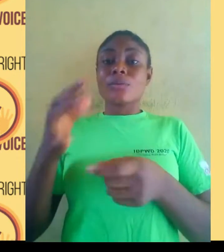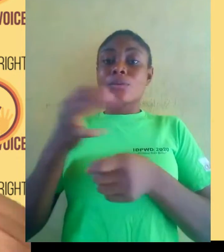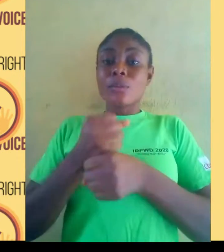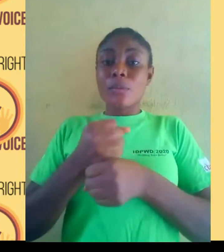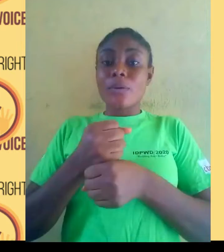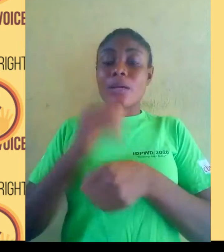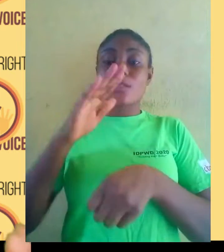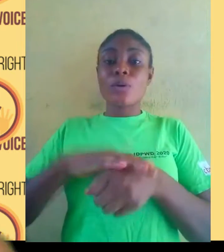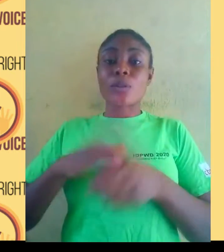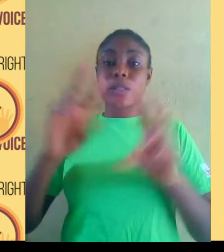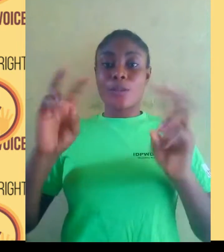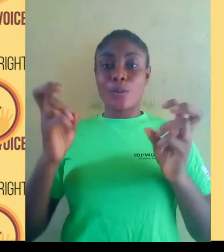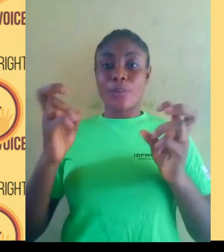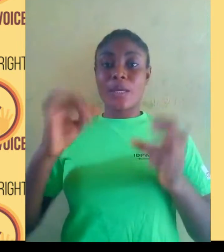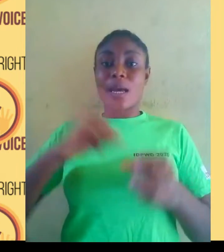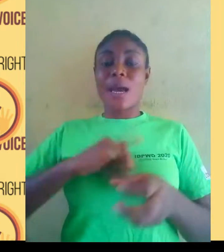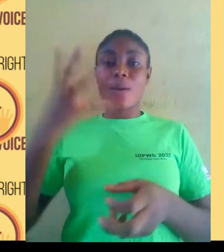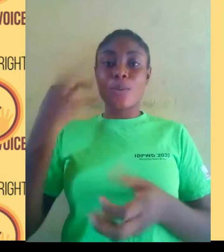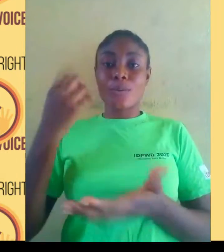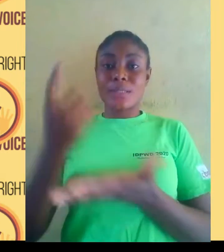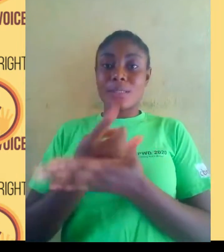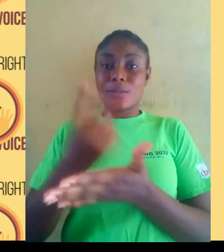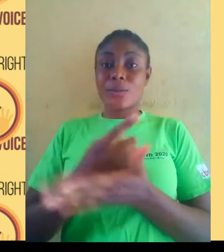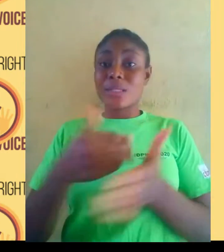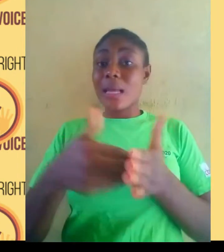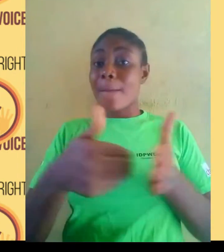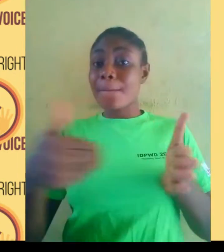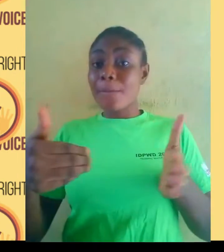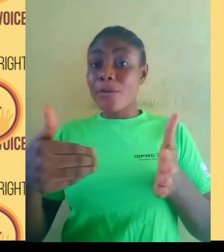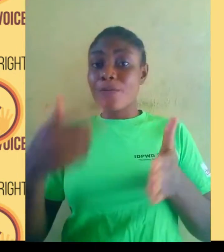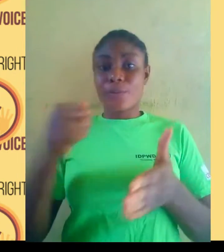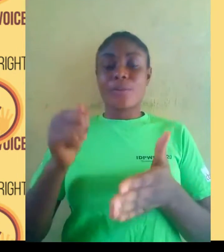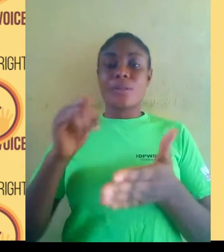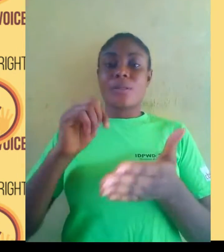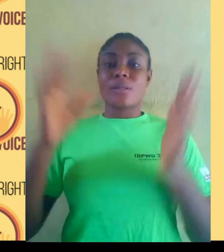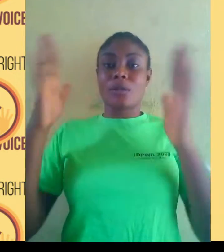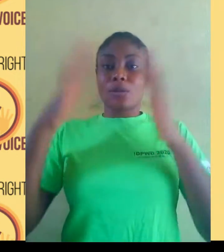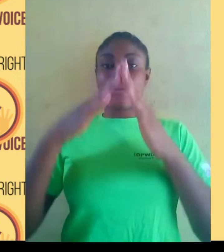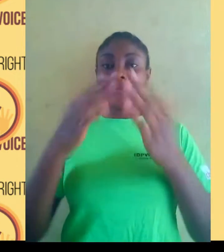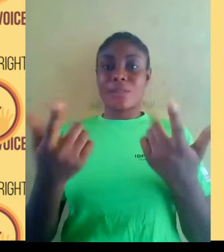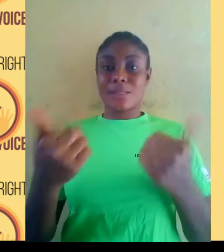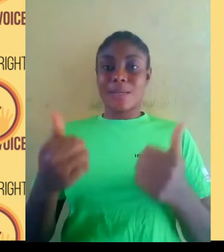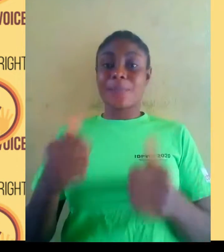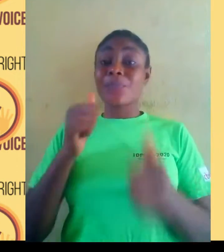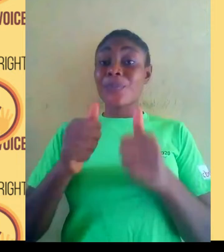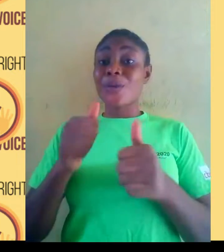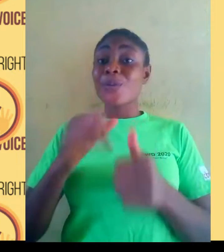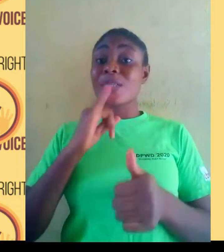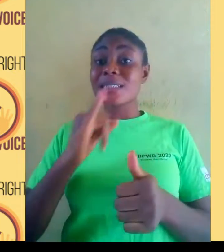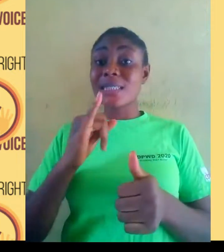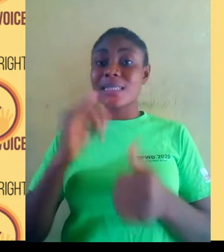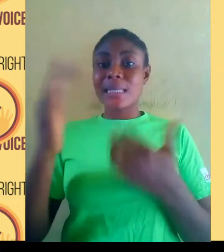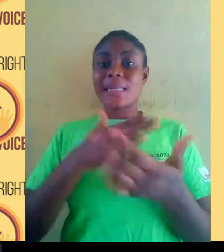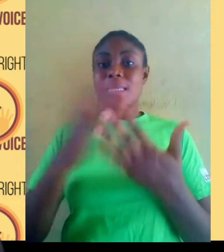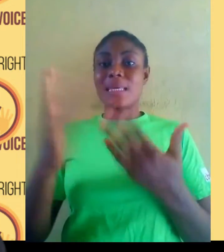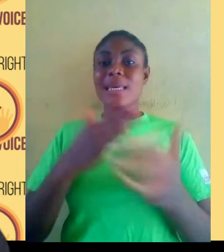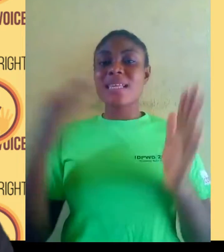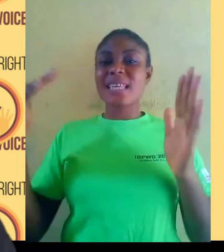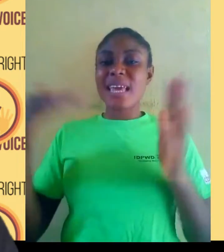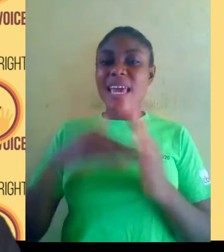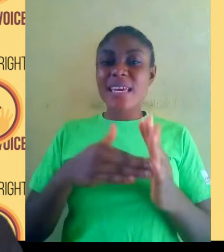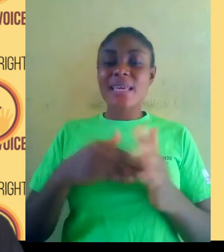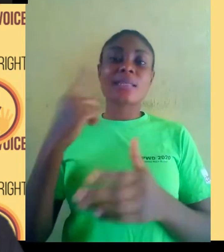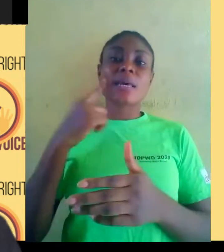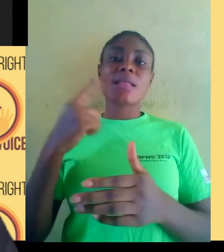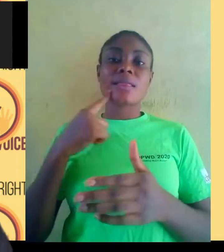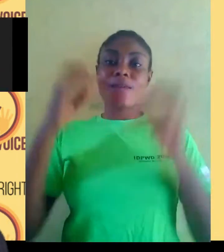on the topic I was discussing before the conference came, which was the case against